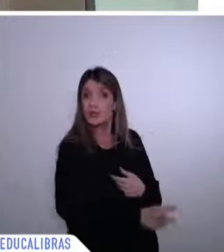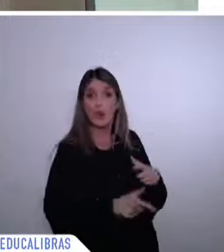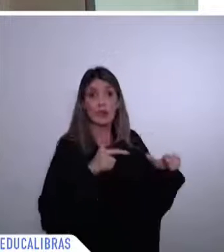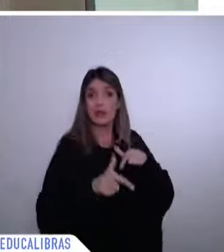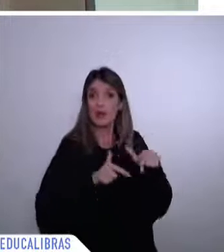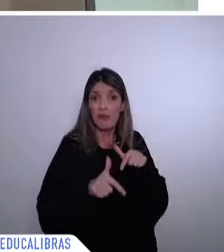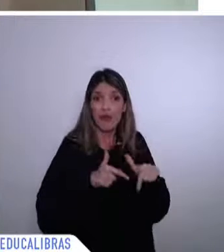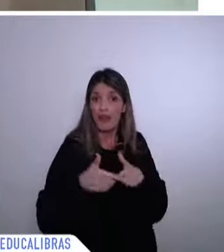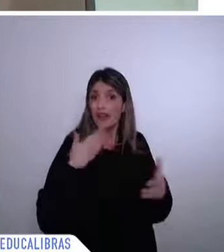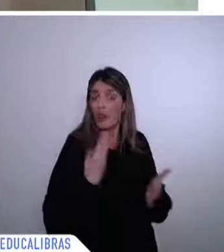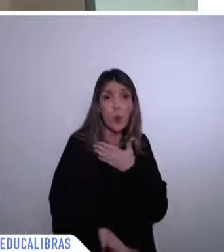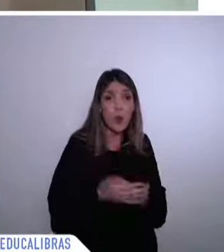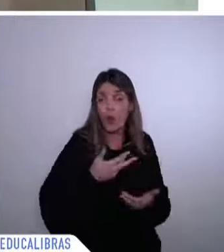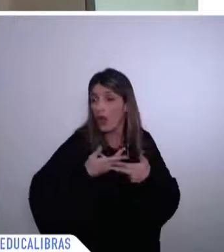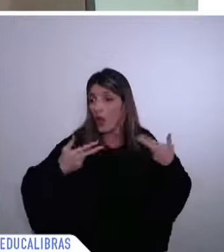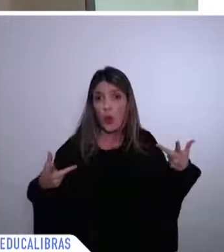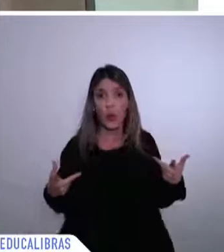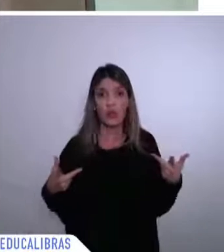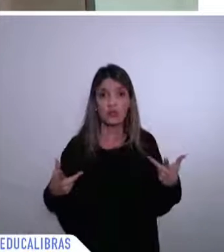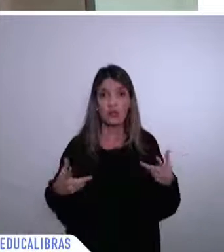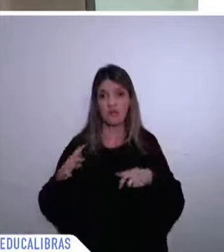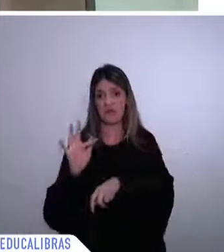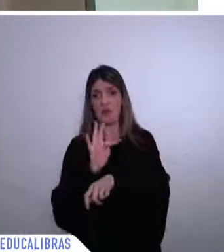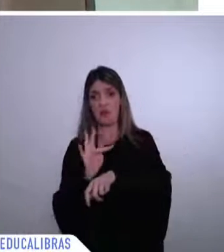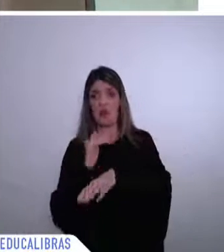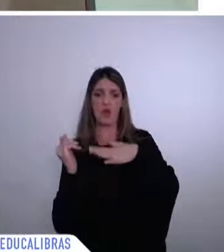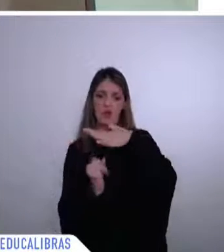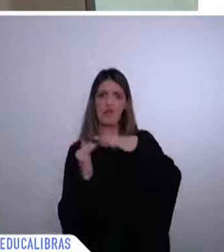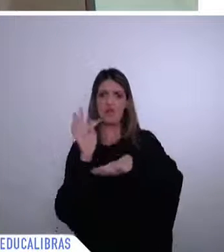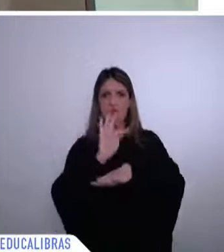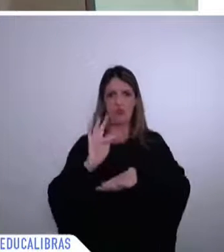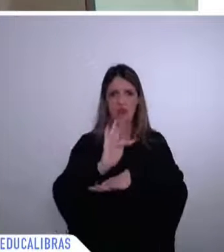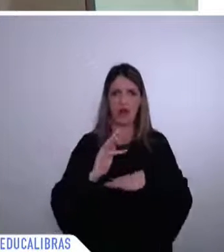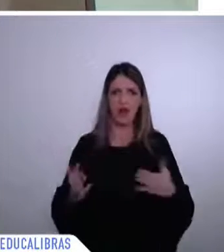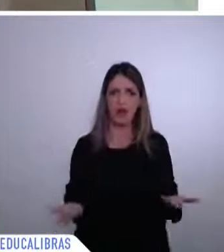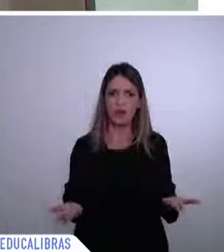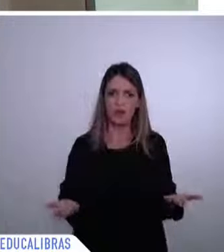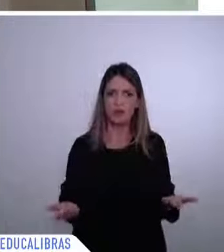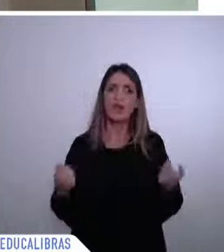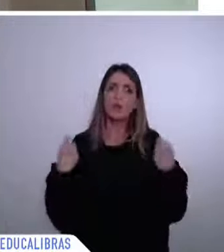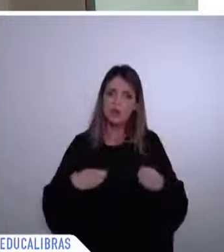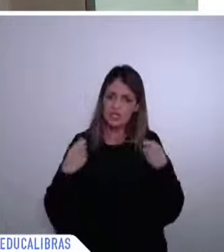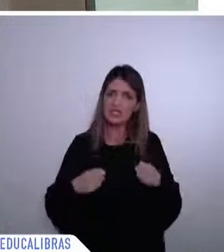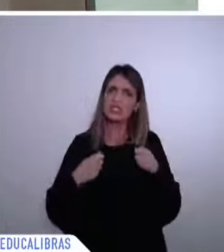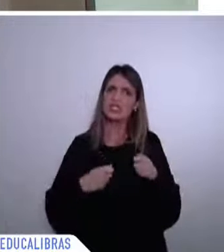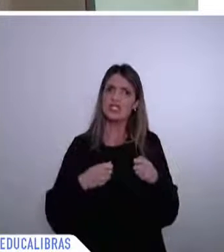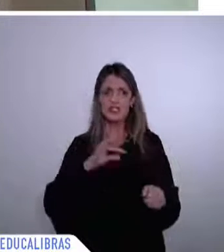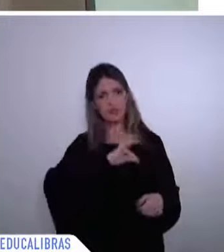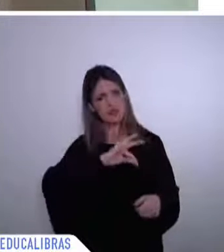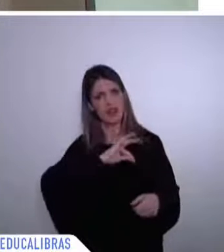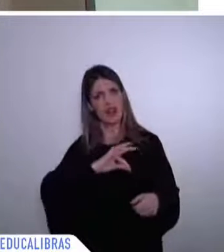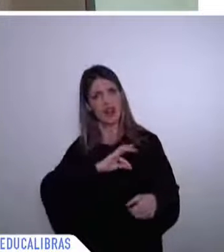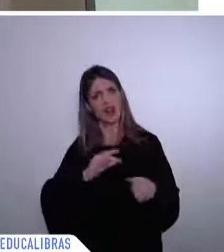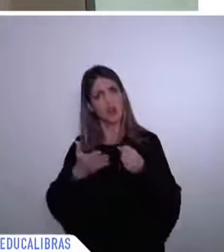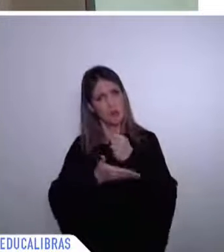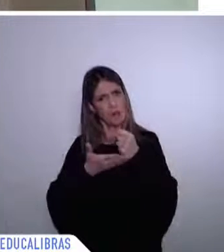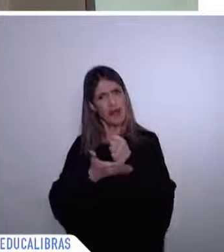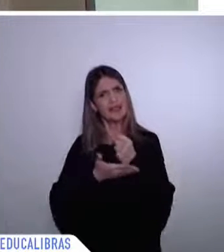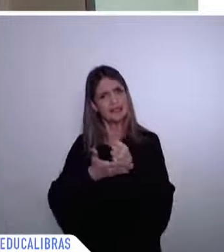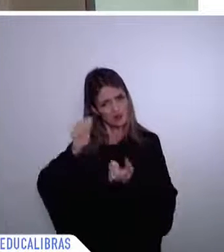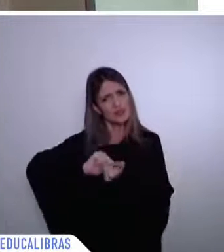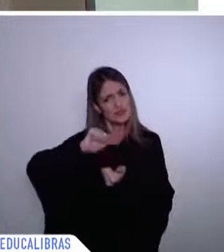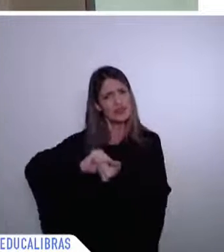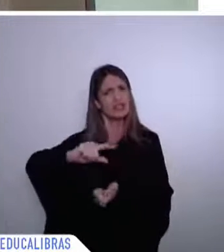for anything and under any situation, whether formal or informal. And what I defend here is a